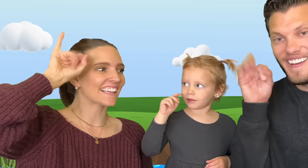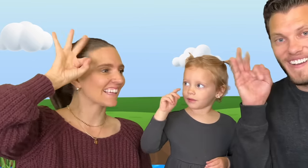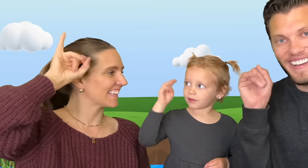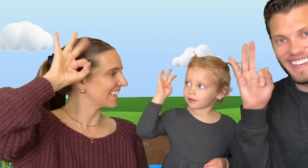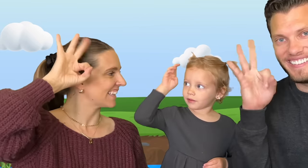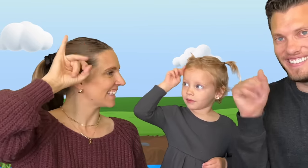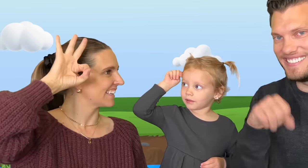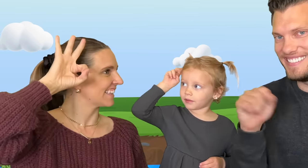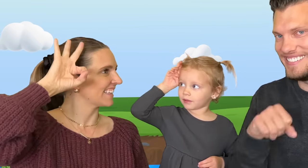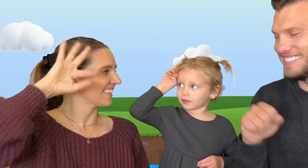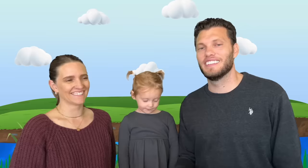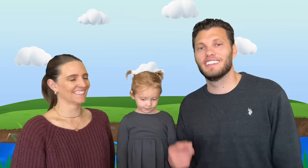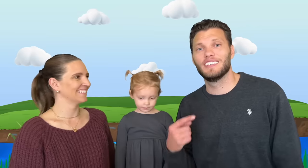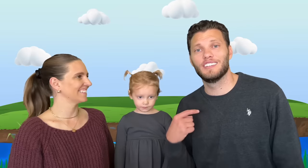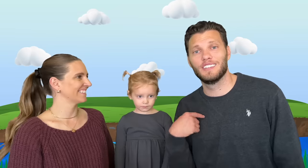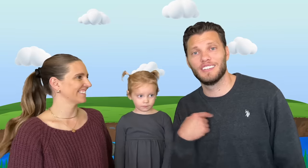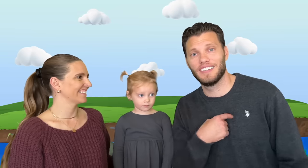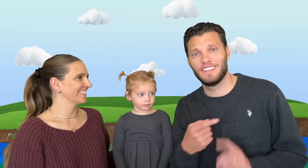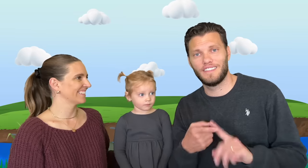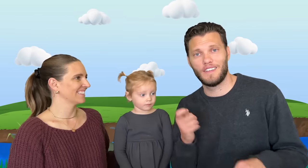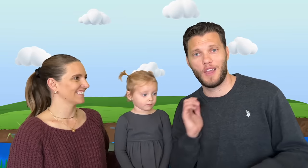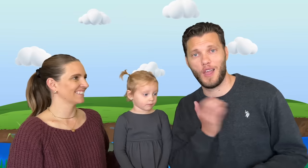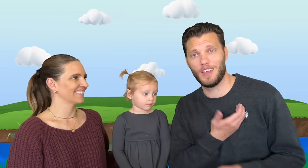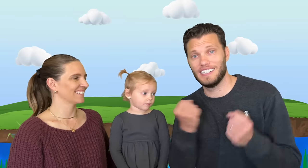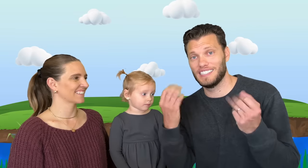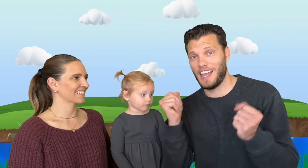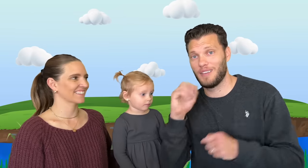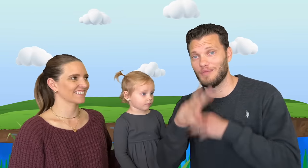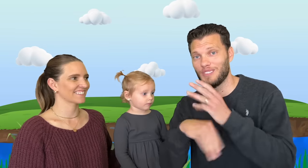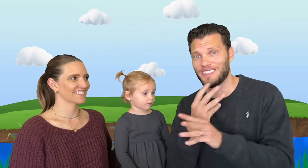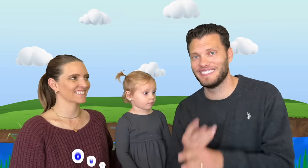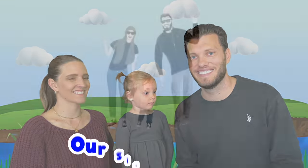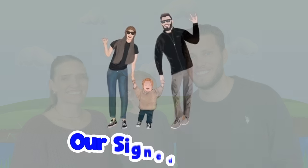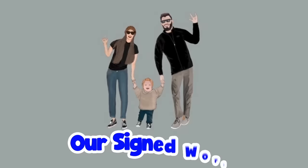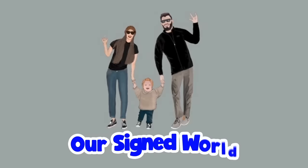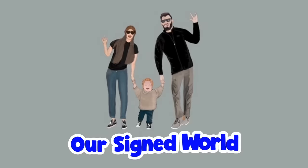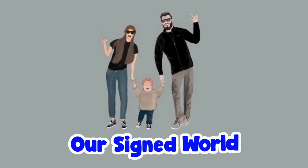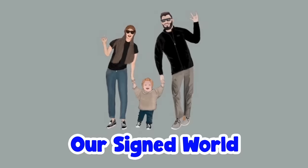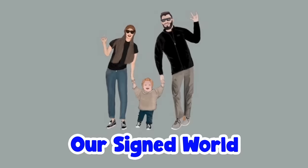This is my name sign. We are from our signed world.